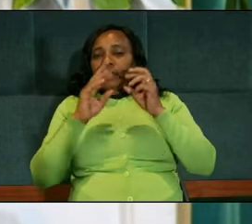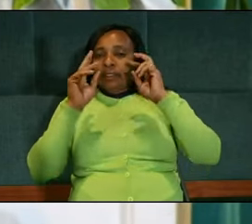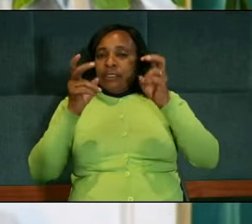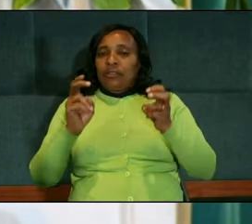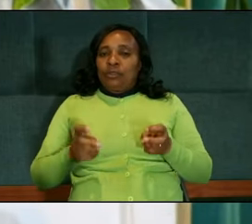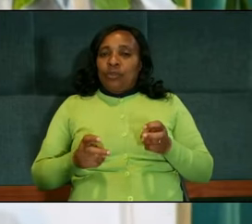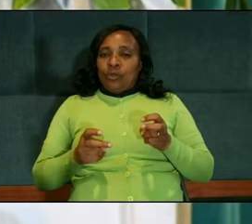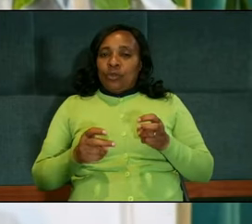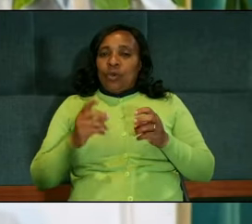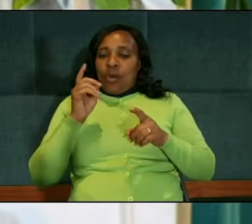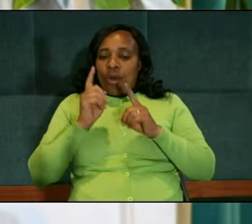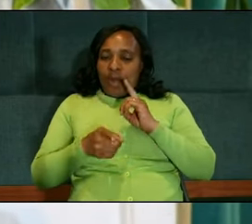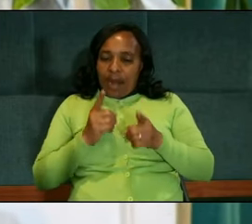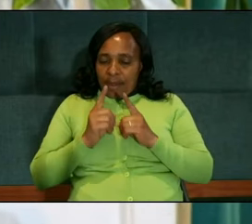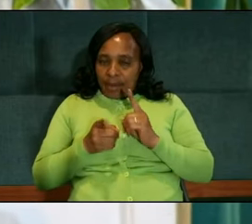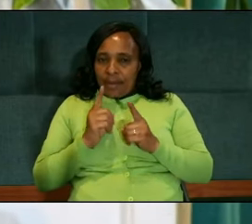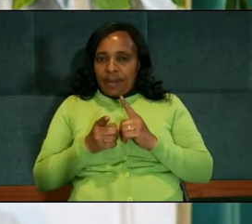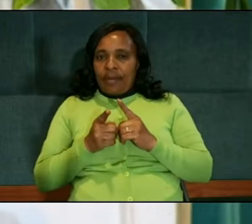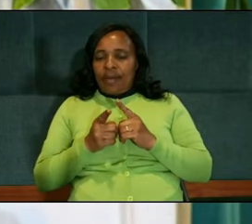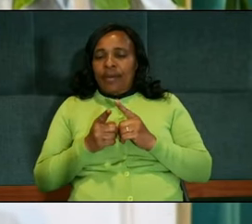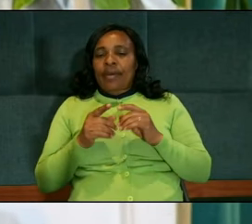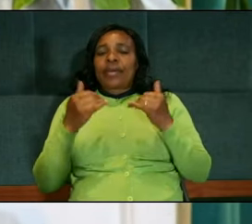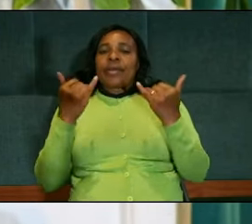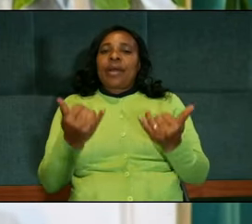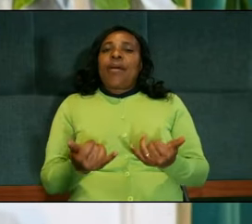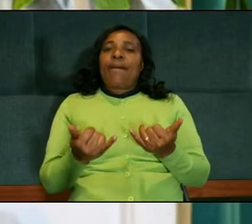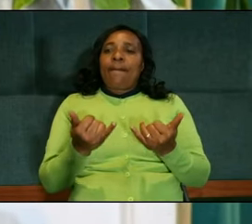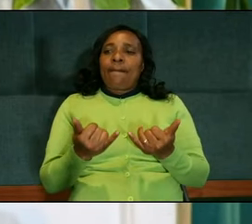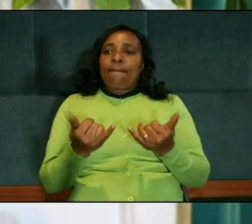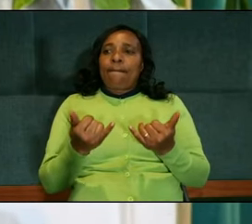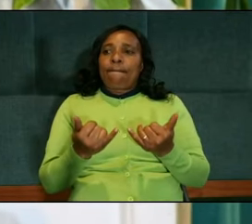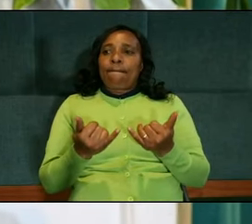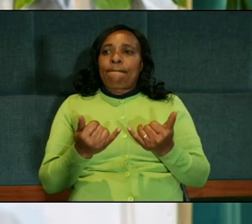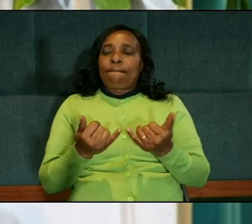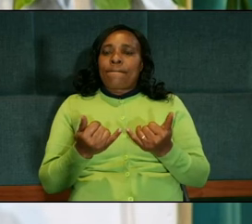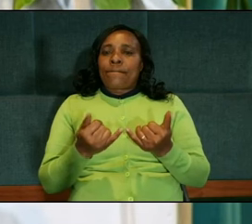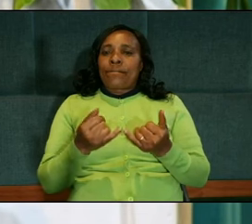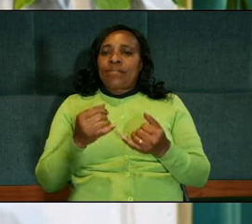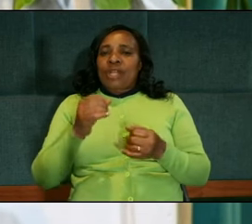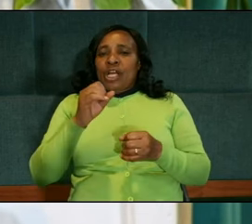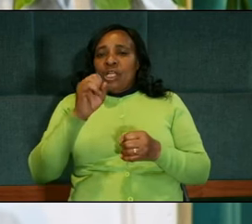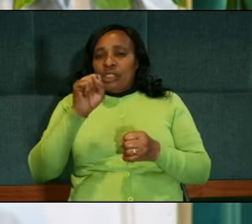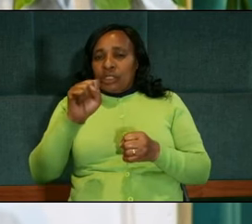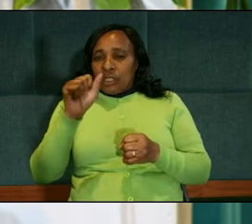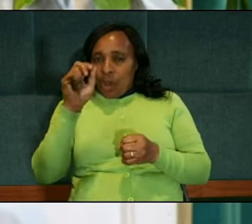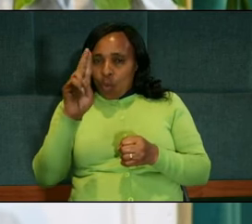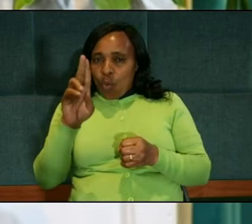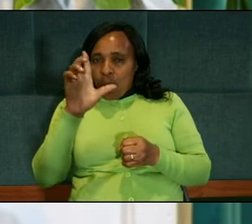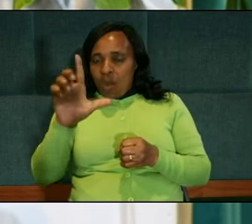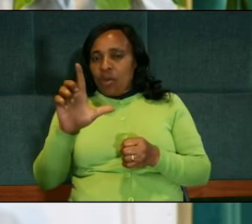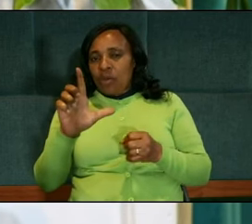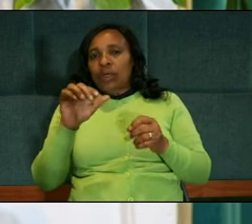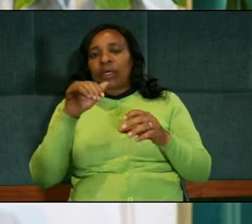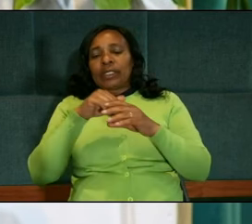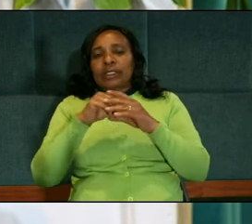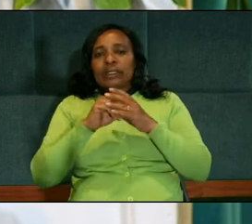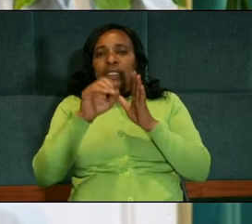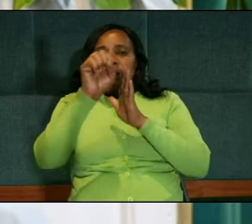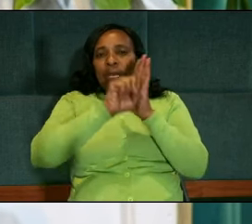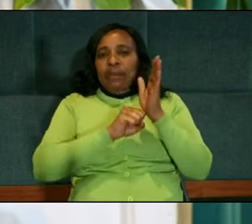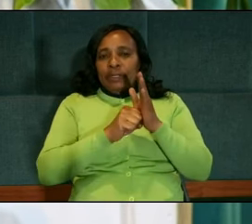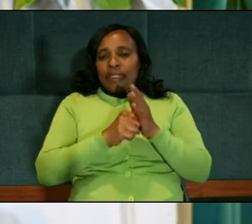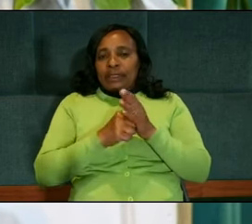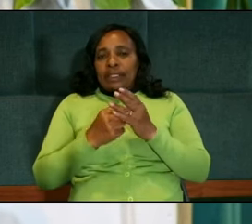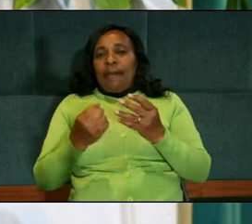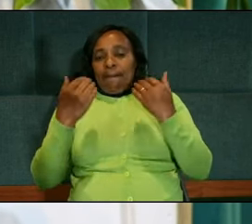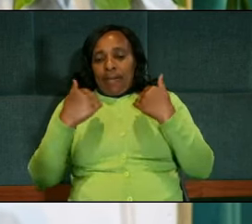titled Running. Well, soul is still our subject matter, guys. And in this particular